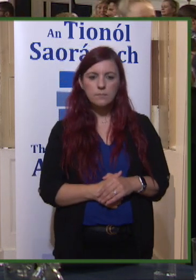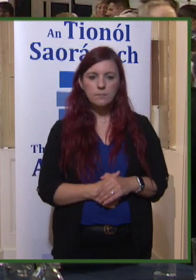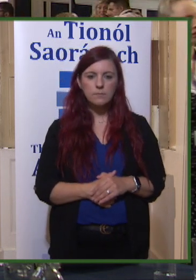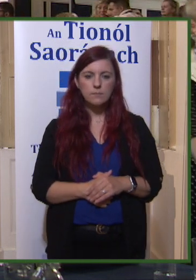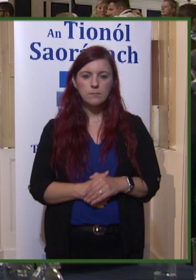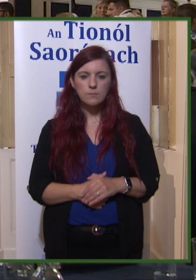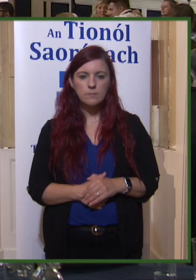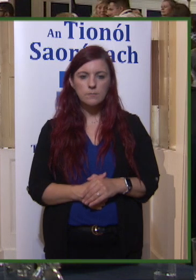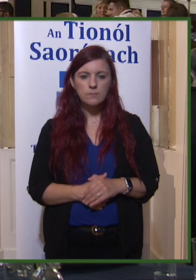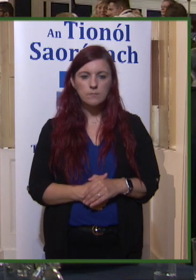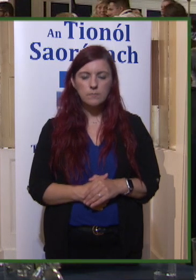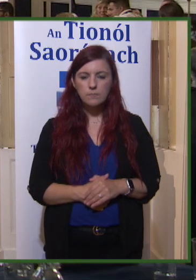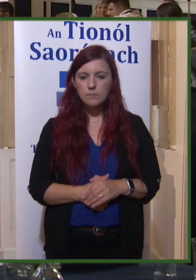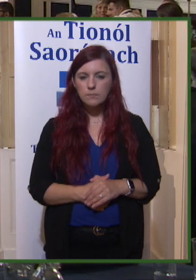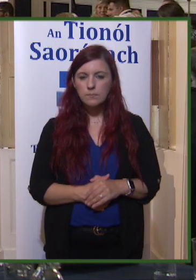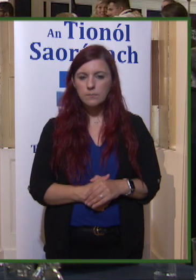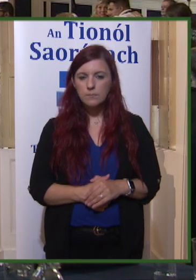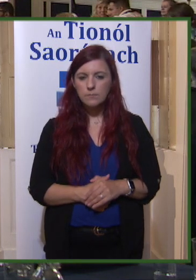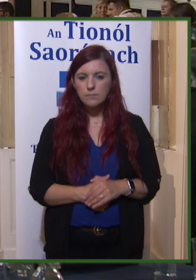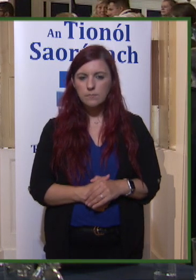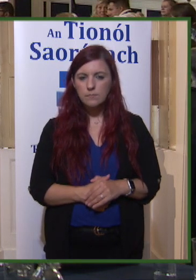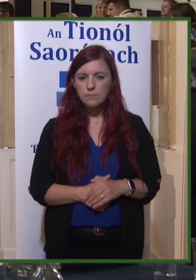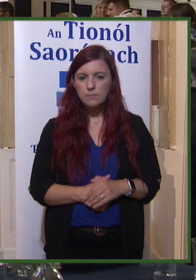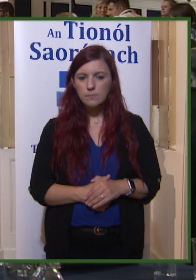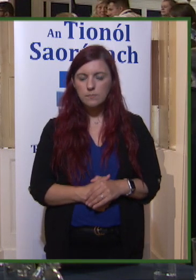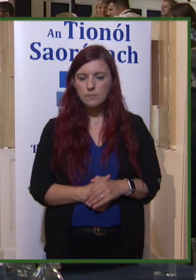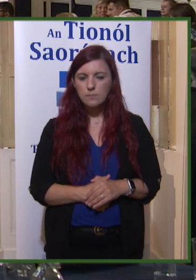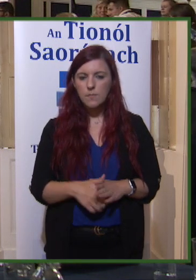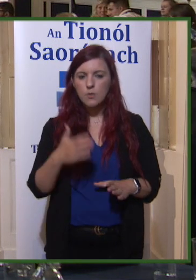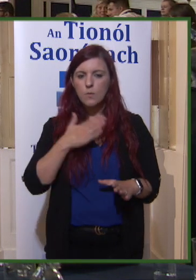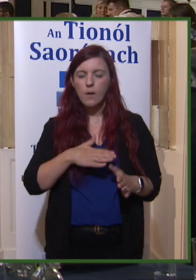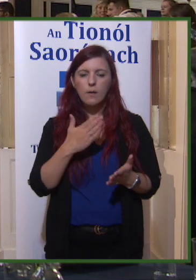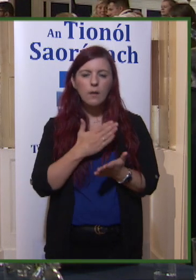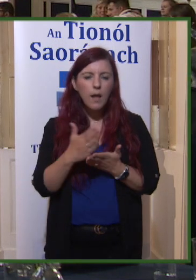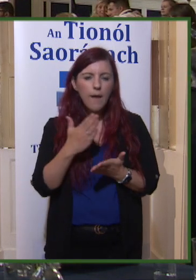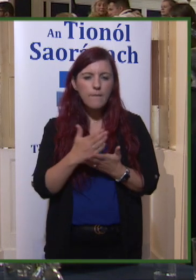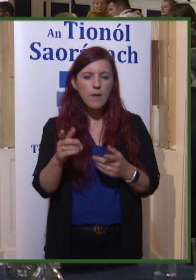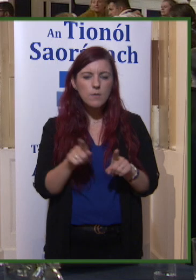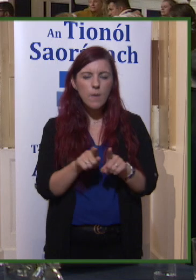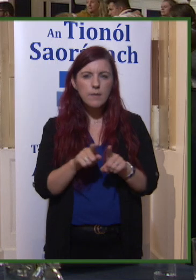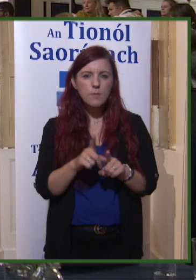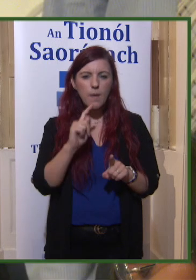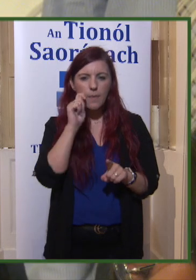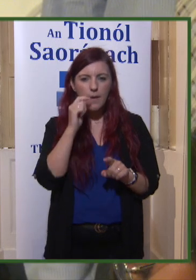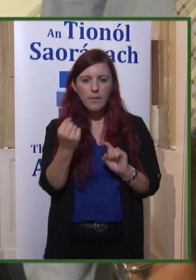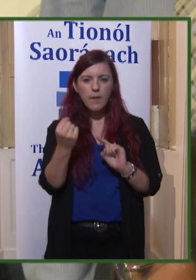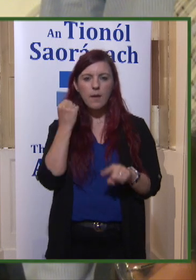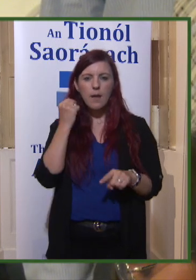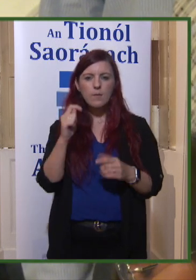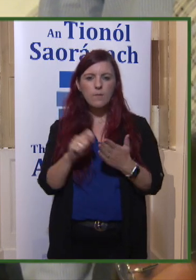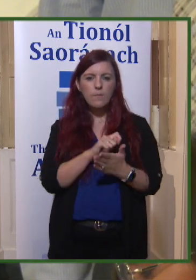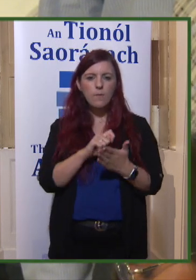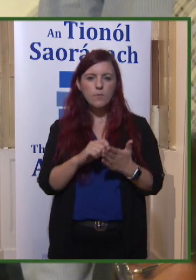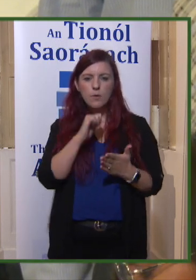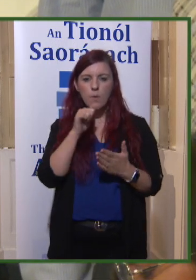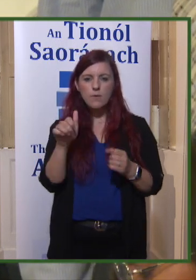I'm just clarifying, from relation to voting for amendments, is there an option to abstain? Because I think in the last vote that it wasn't full representative of the people